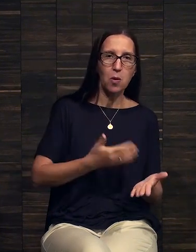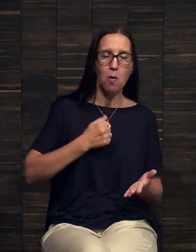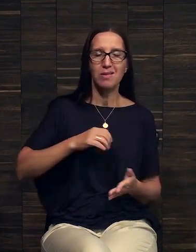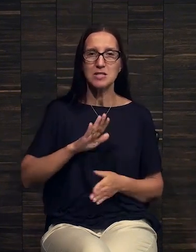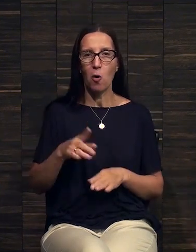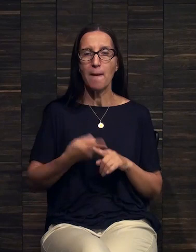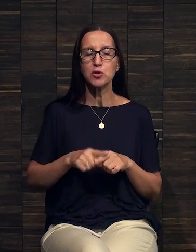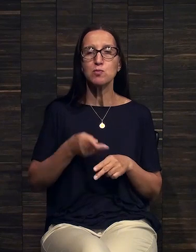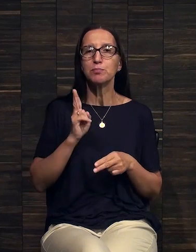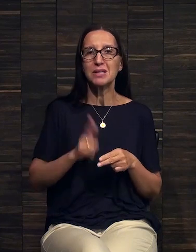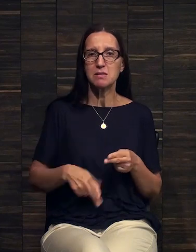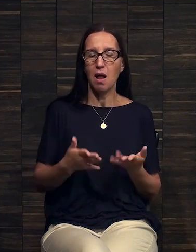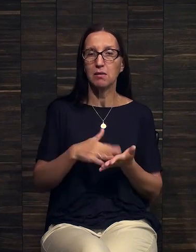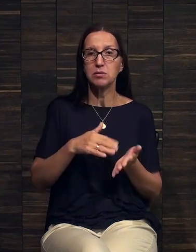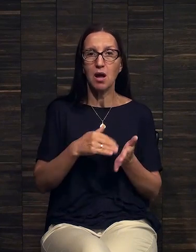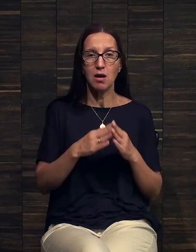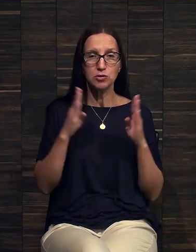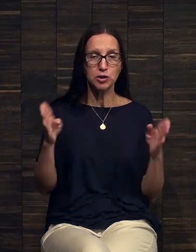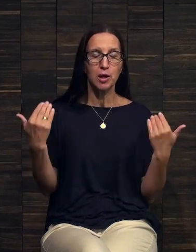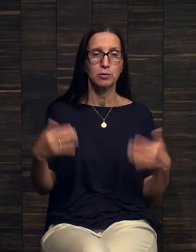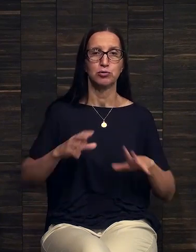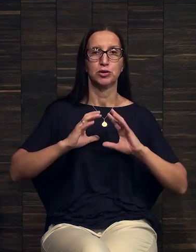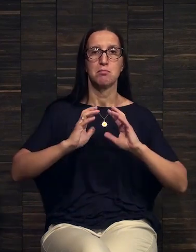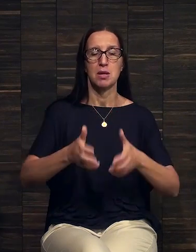US and the USSR.